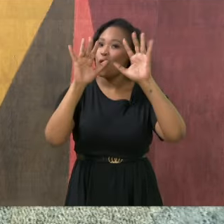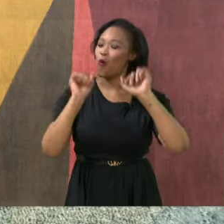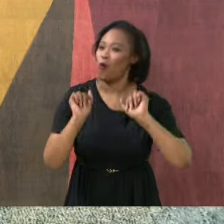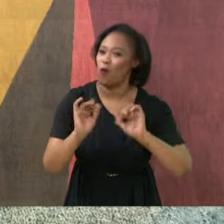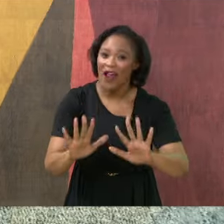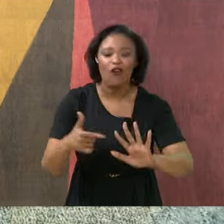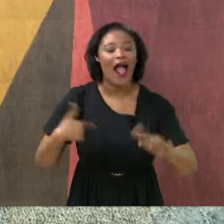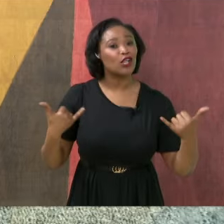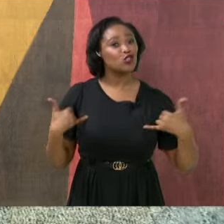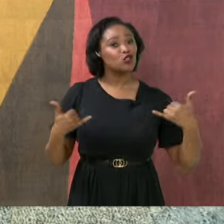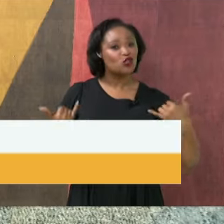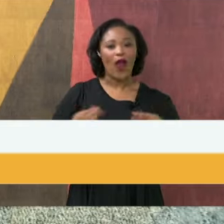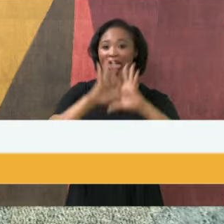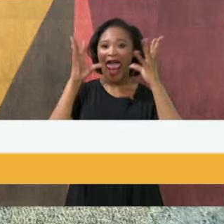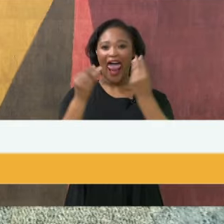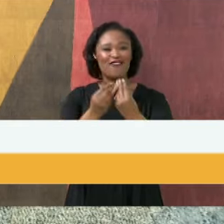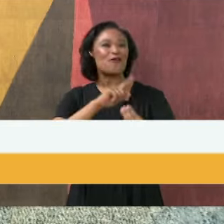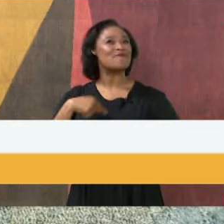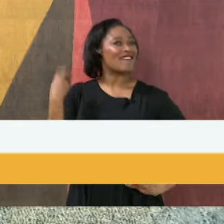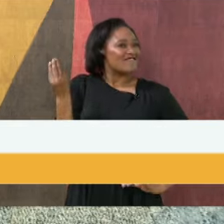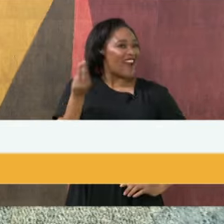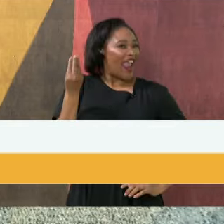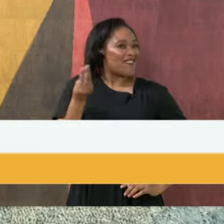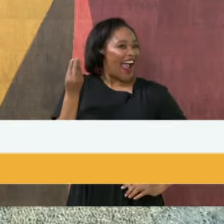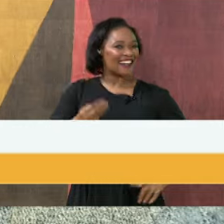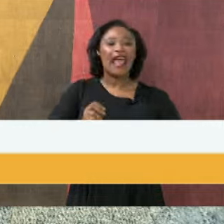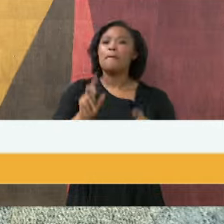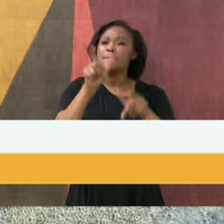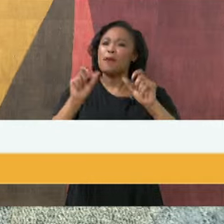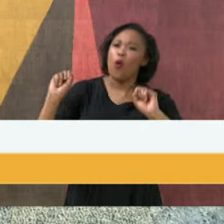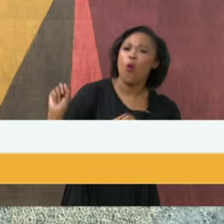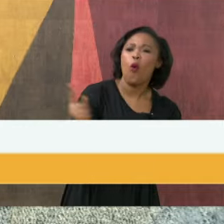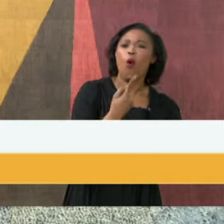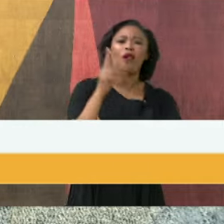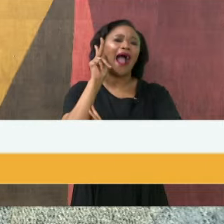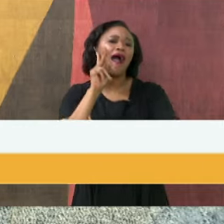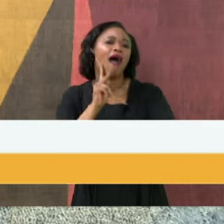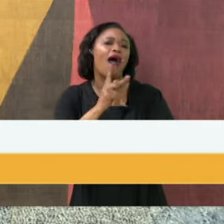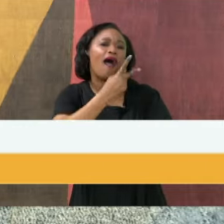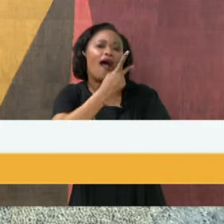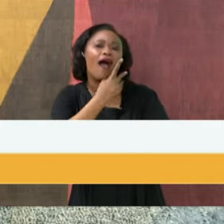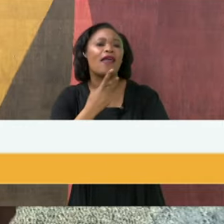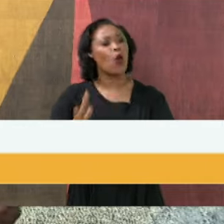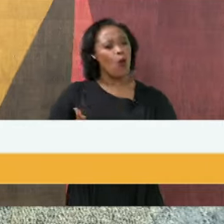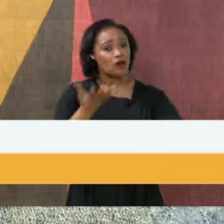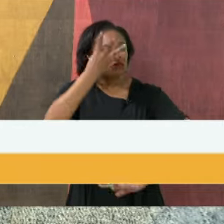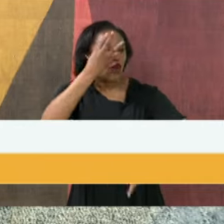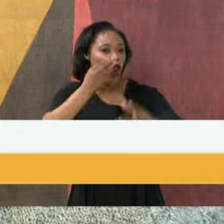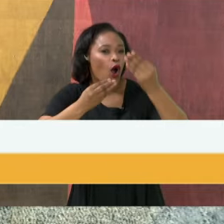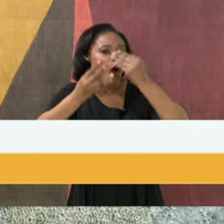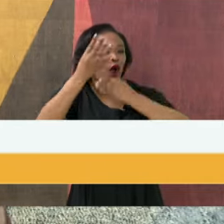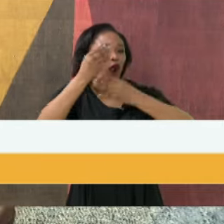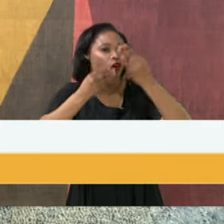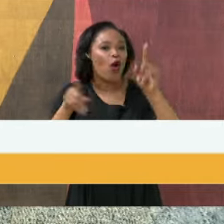and I've been enjoying all of them. Yeah. And everyone is so kind and willing to learn. Yes. And like embracing